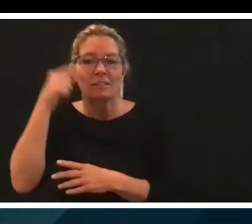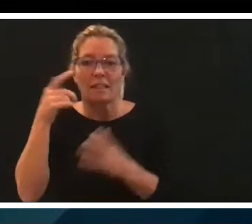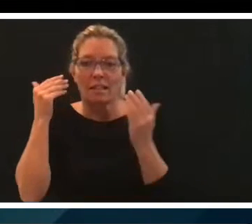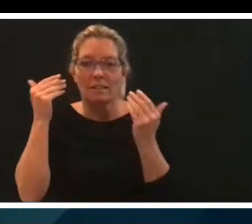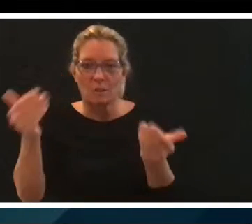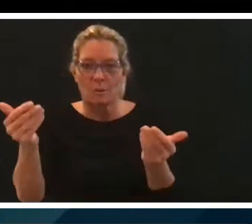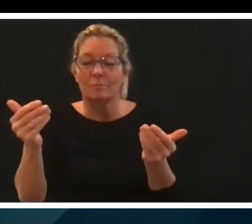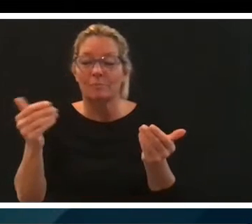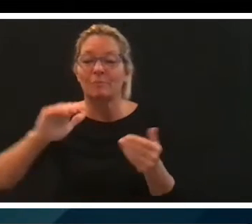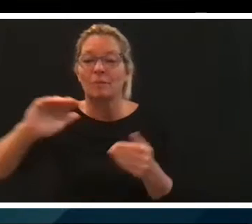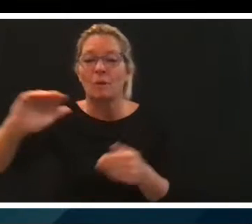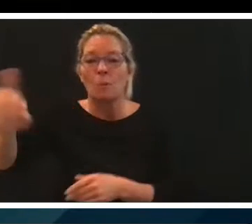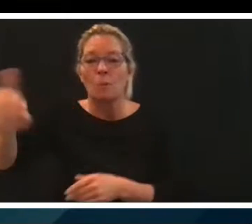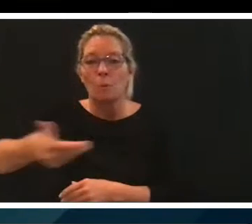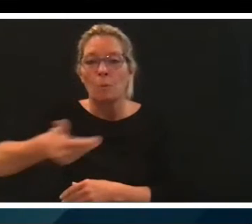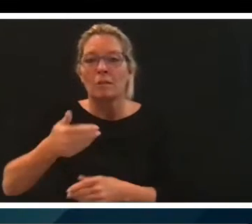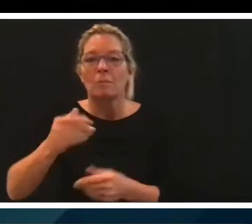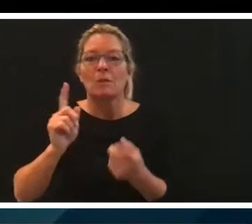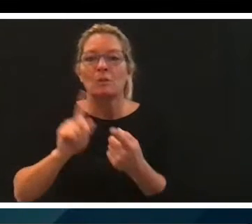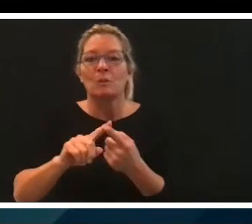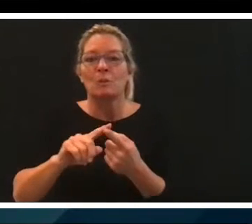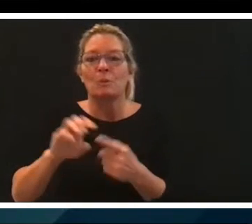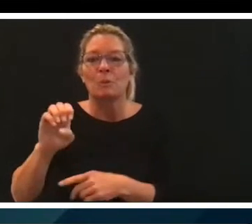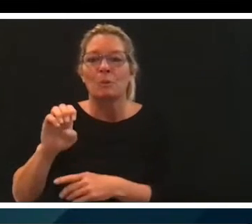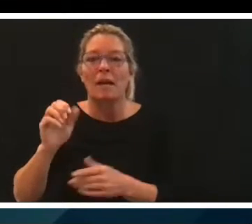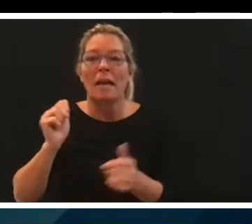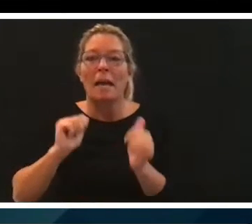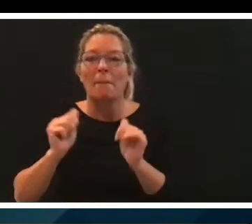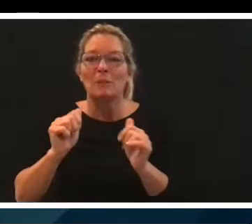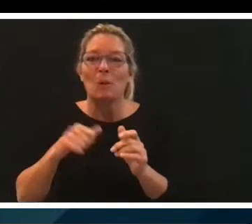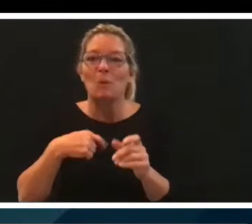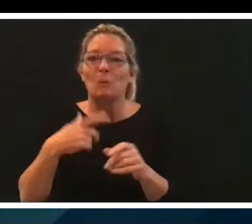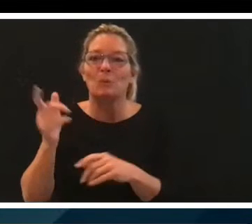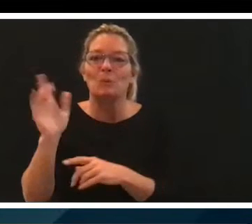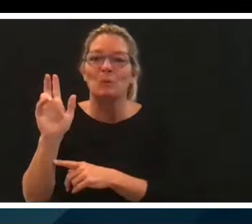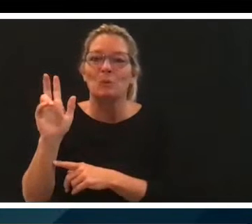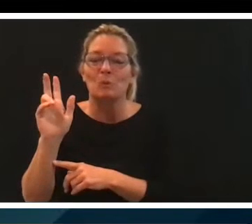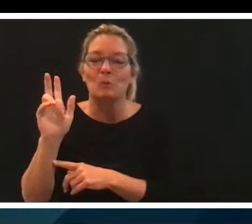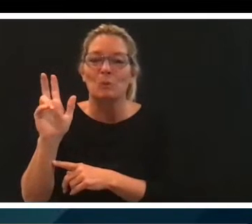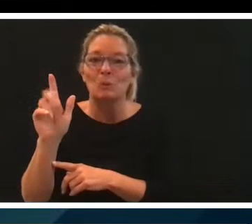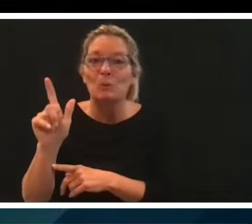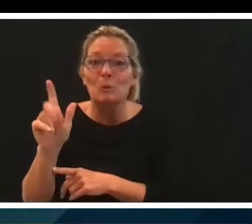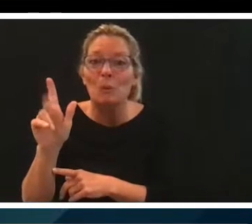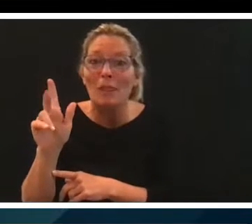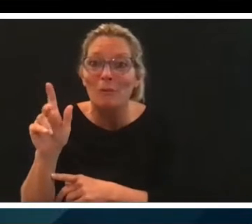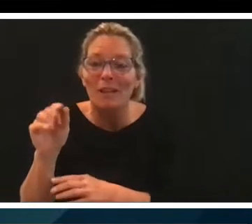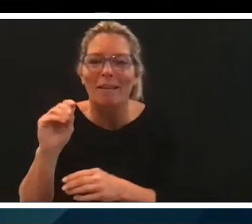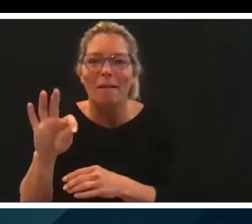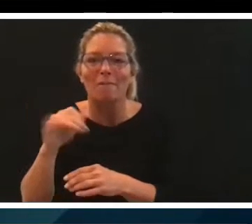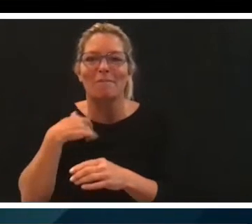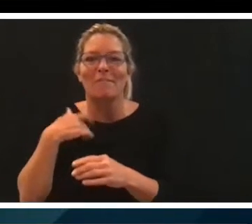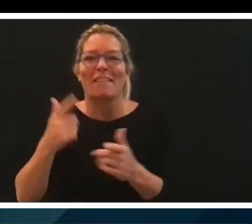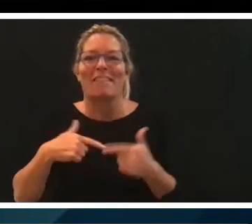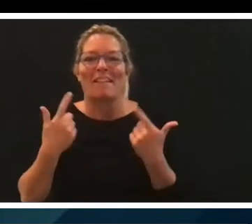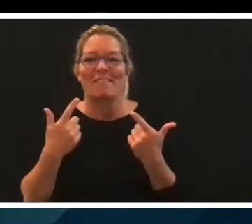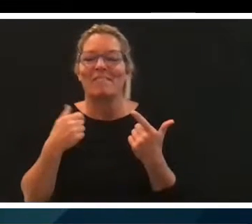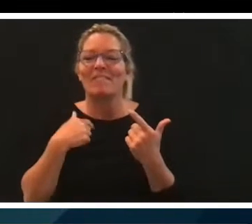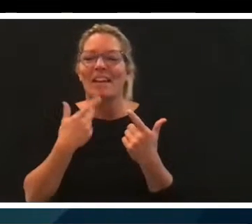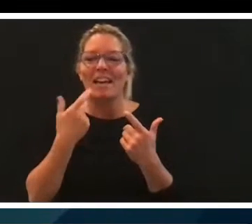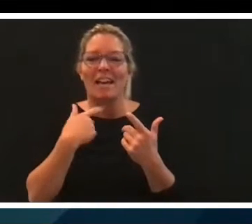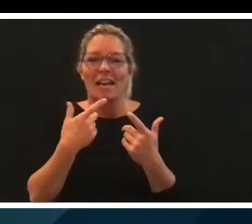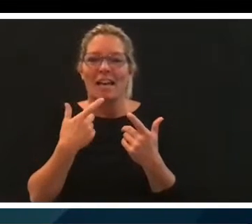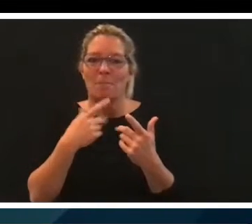Welcome to episode 27 of Feeling Through Live. I have the distinct pleasure to be joined today by Danny